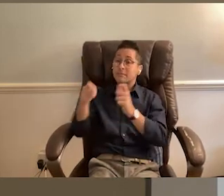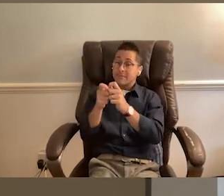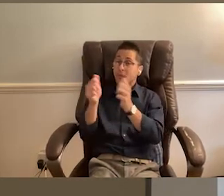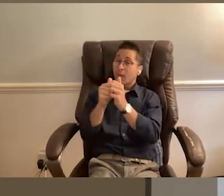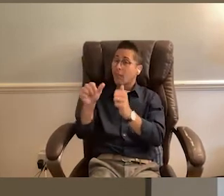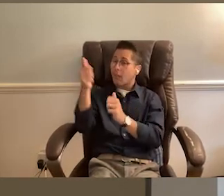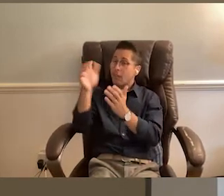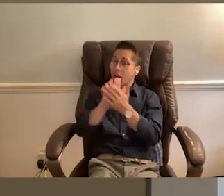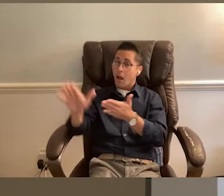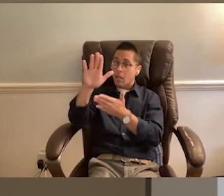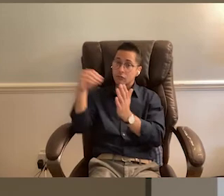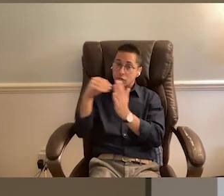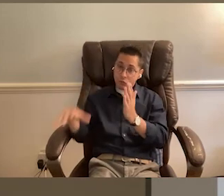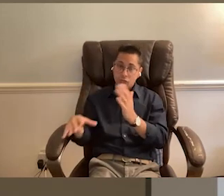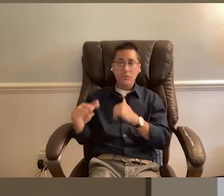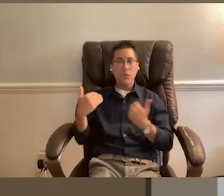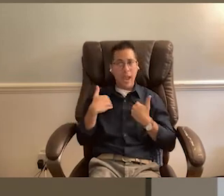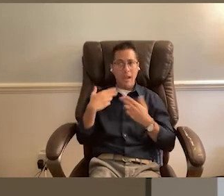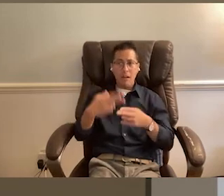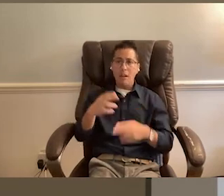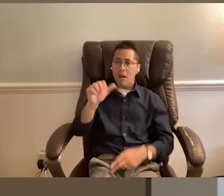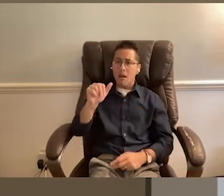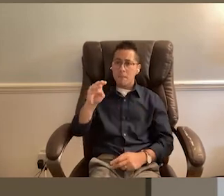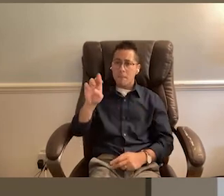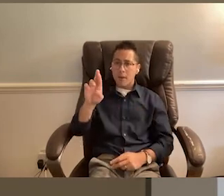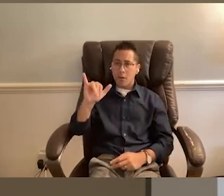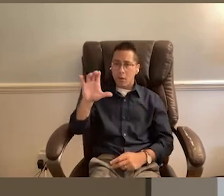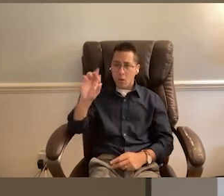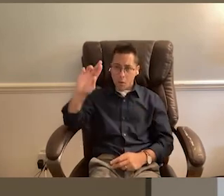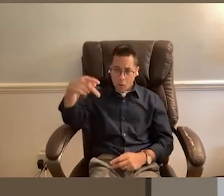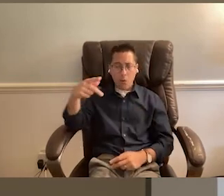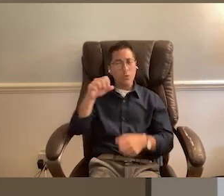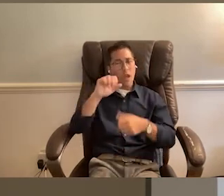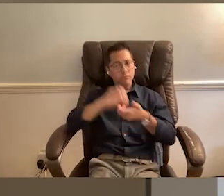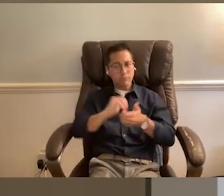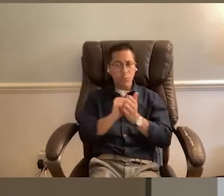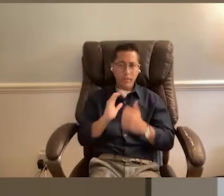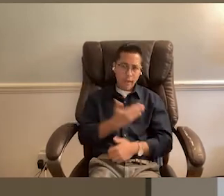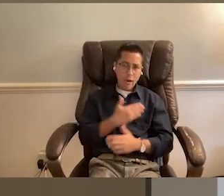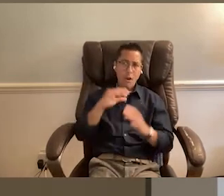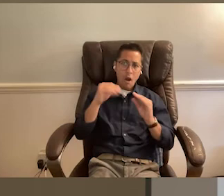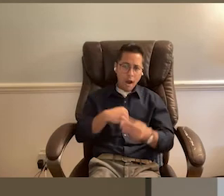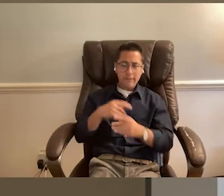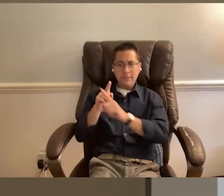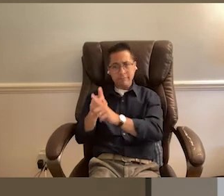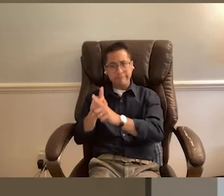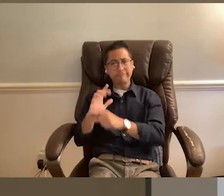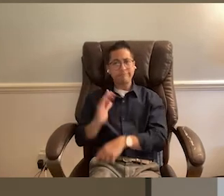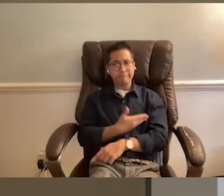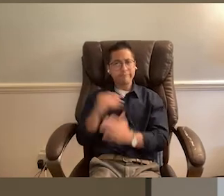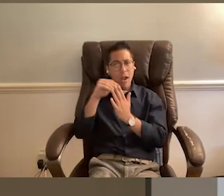awesome. Because all our parents are really awesome, but I think they're also at that point where like, I would like my kid to not live with me